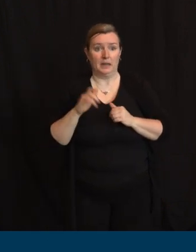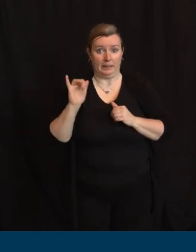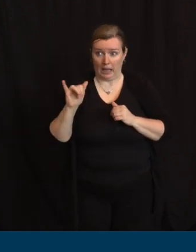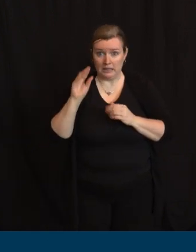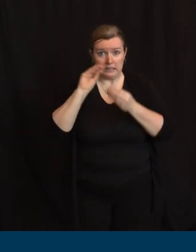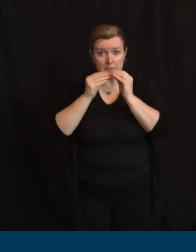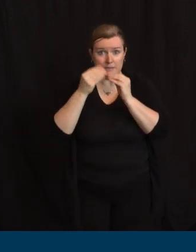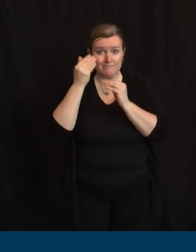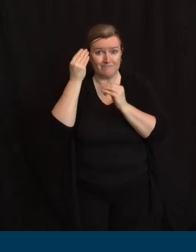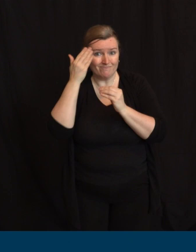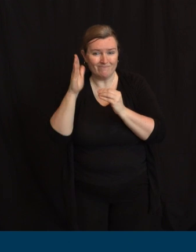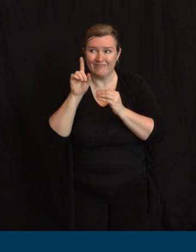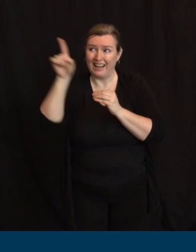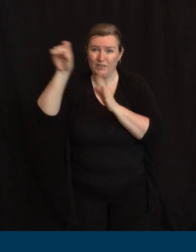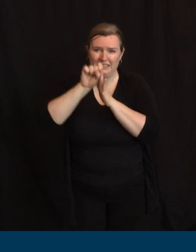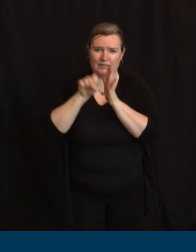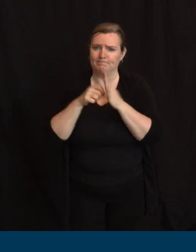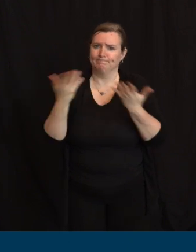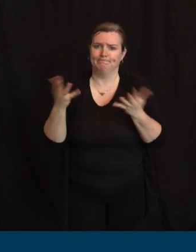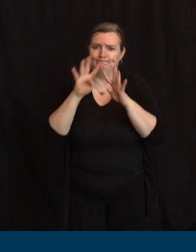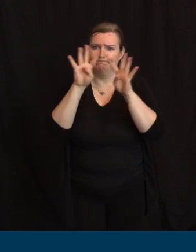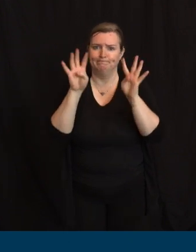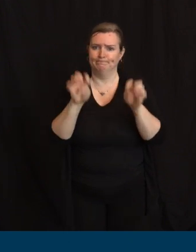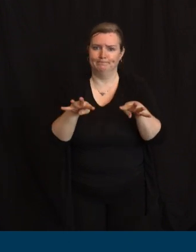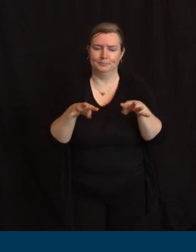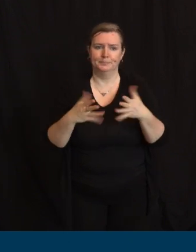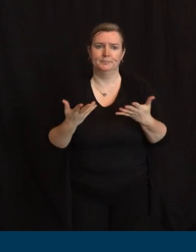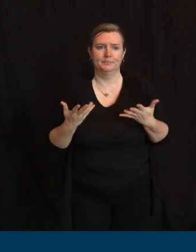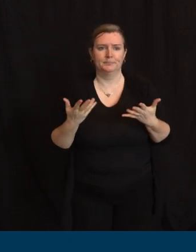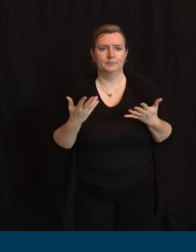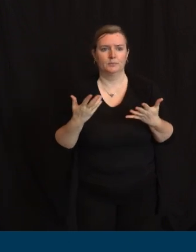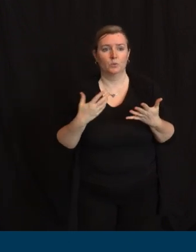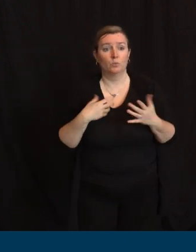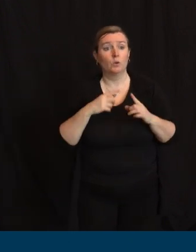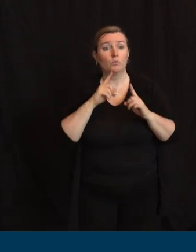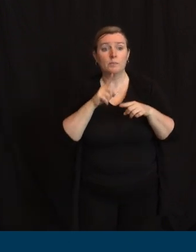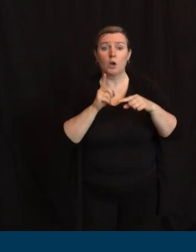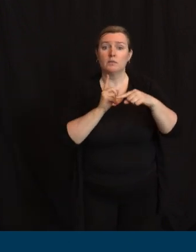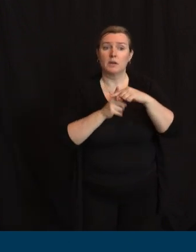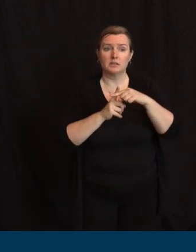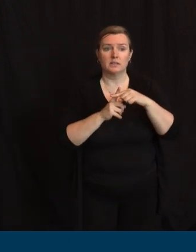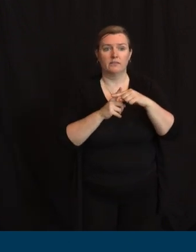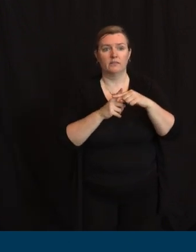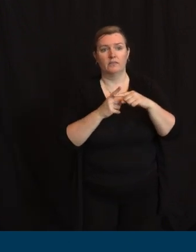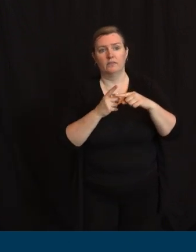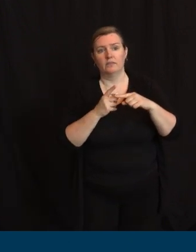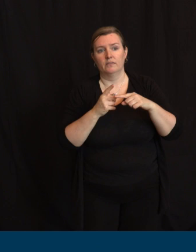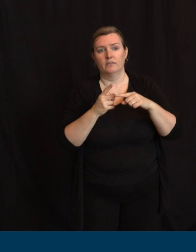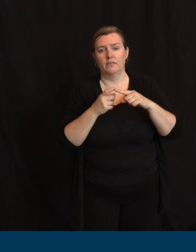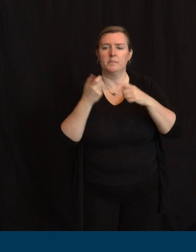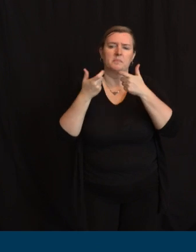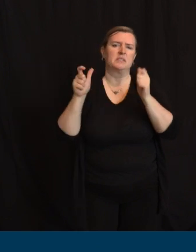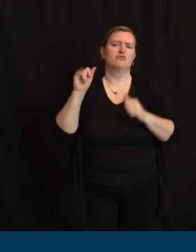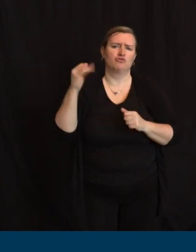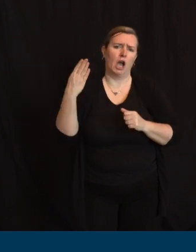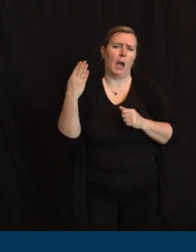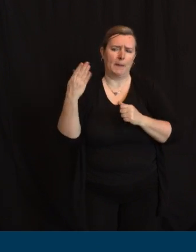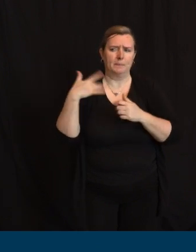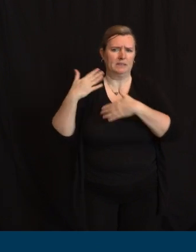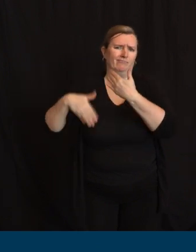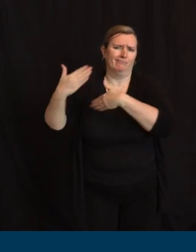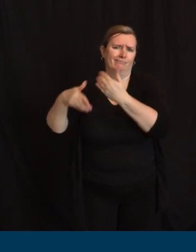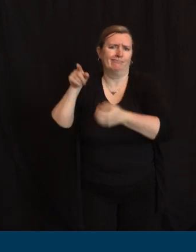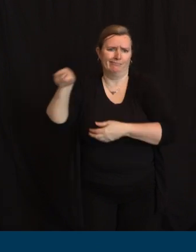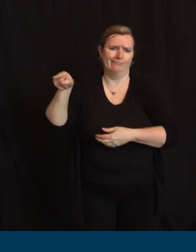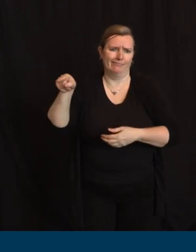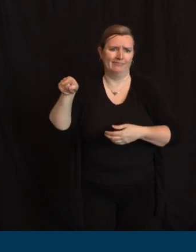report them out from our major labs, because those are the labs that we're comfortable are sending us both the negative and positive results. With that being said, we're usually running